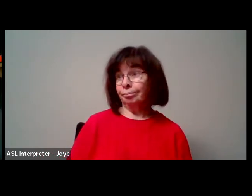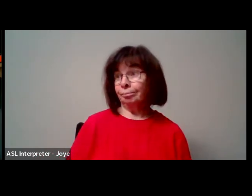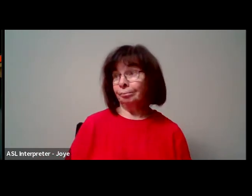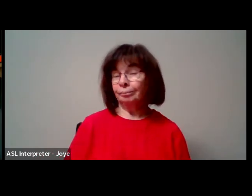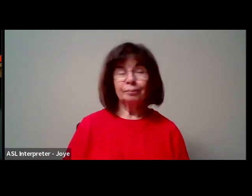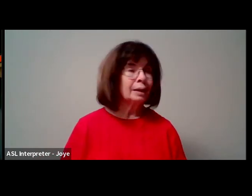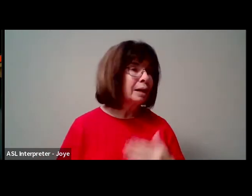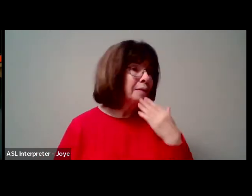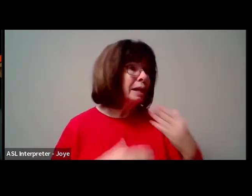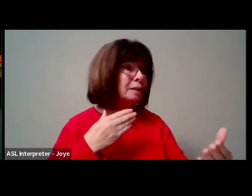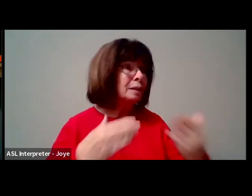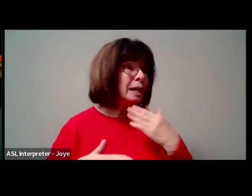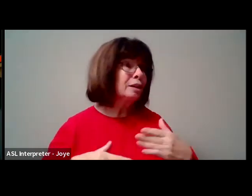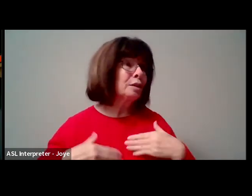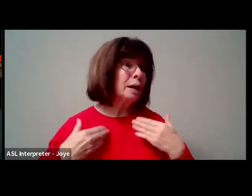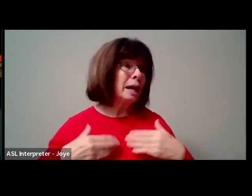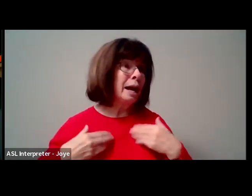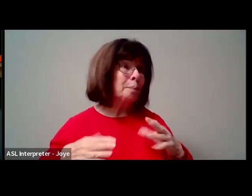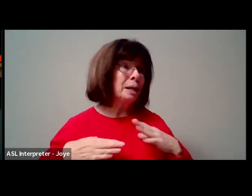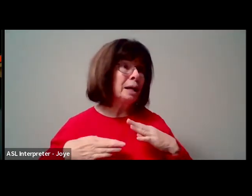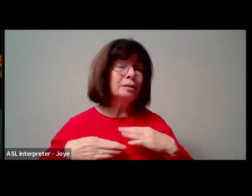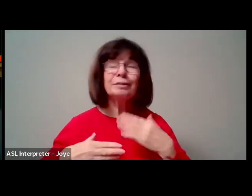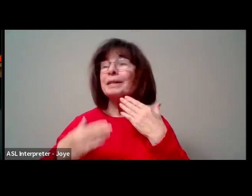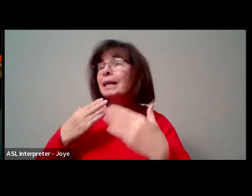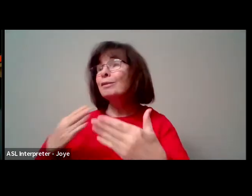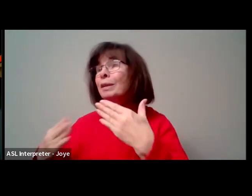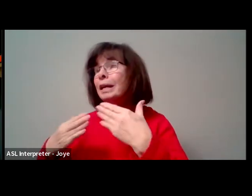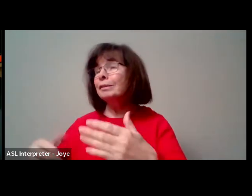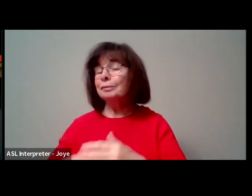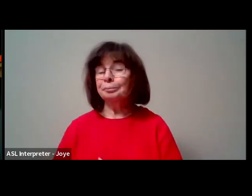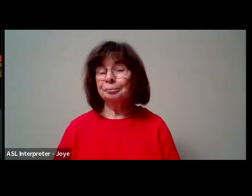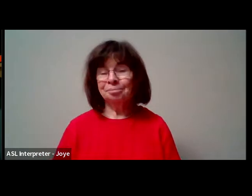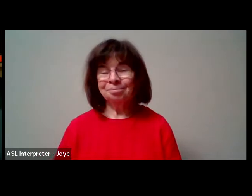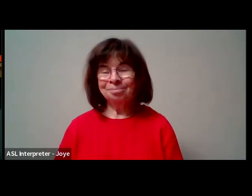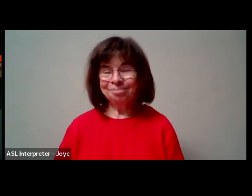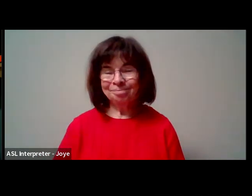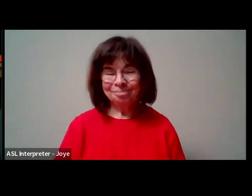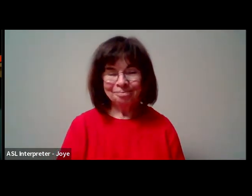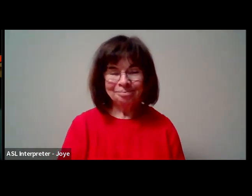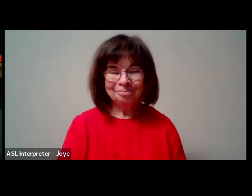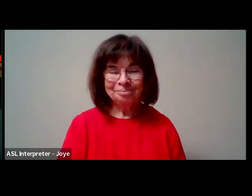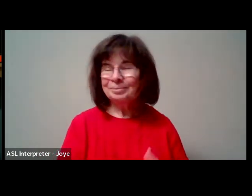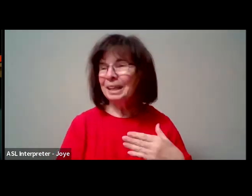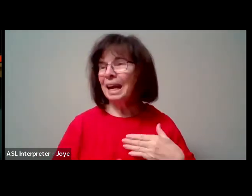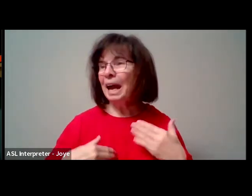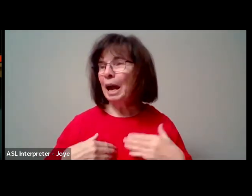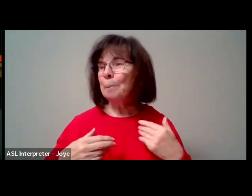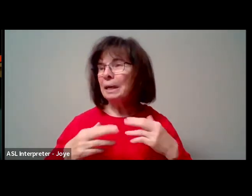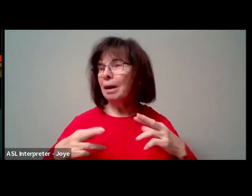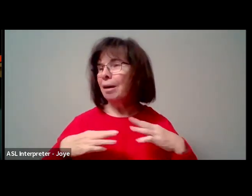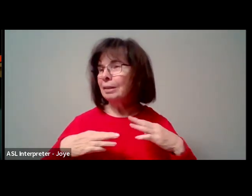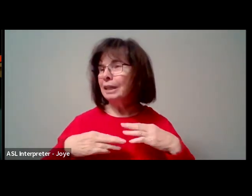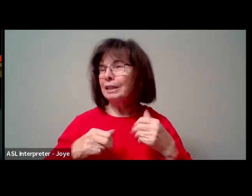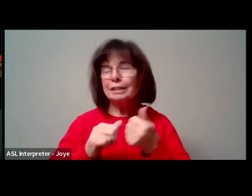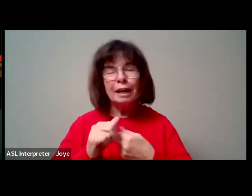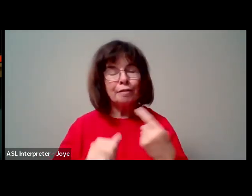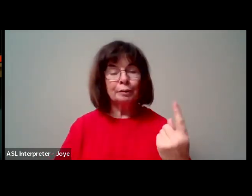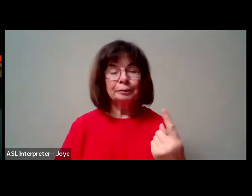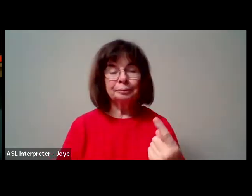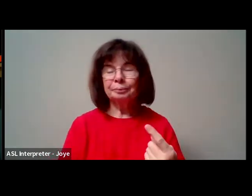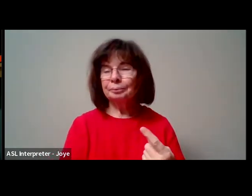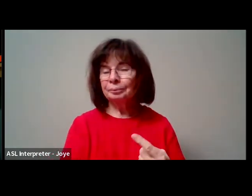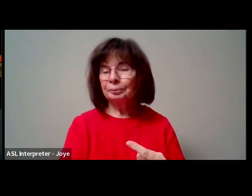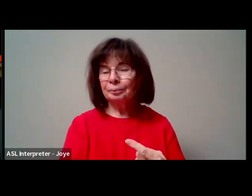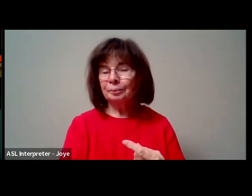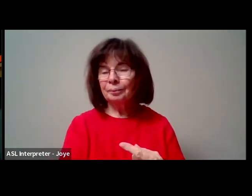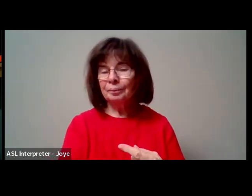Thank you so much. Happy holidays. Thank you. Happy holidays, everyone. Thanks, Public Health